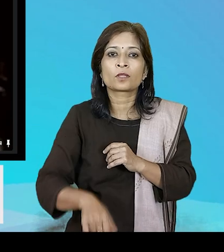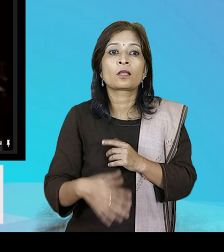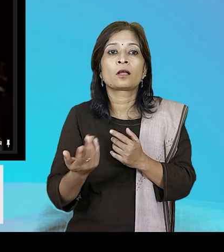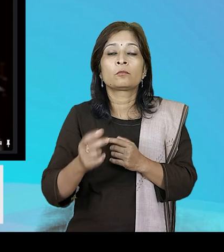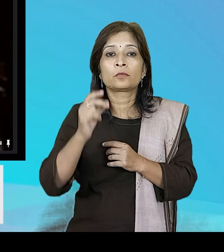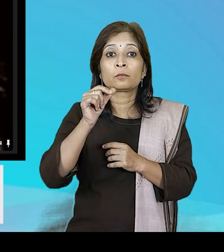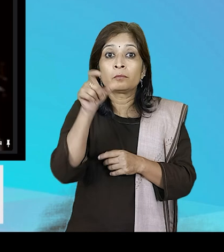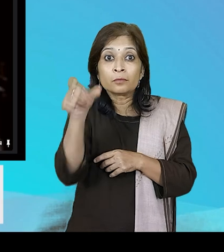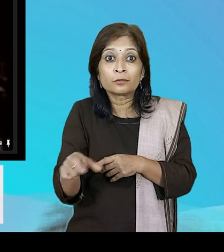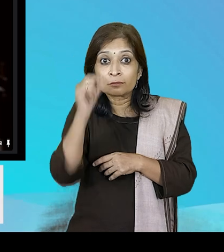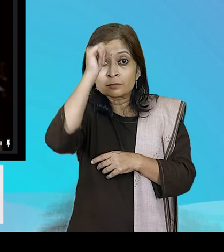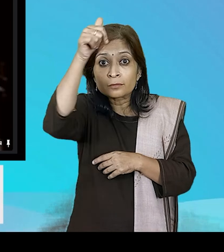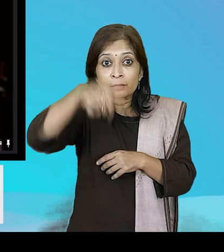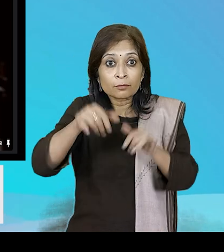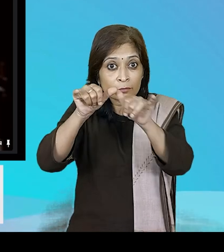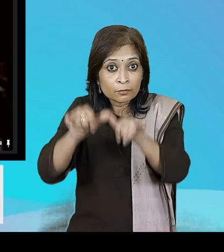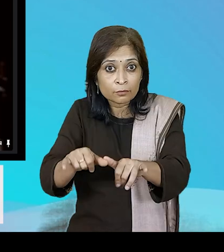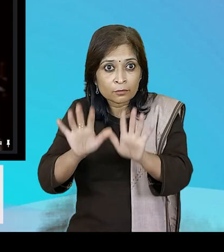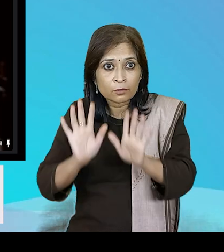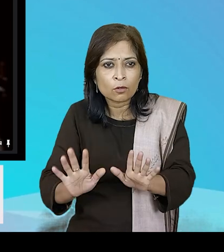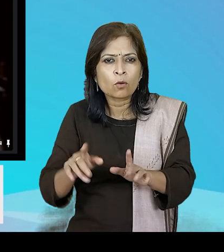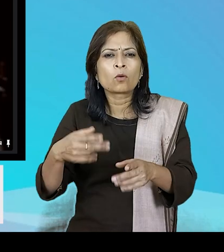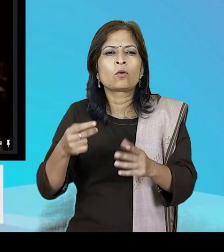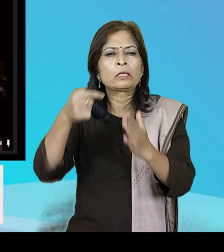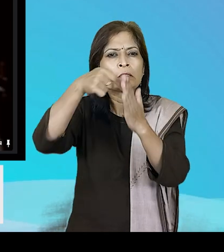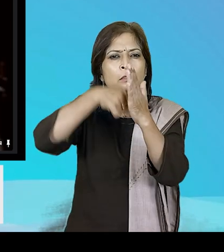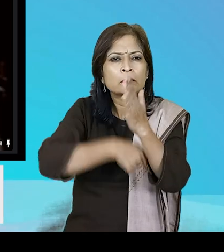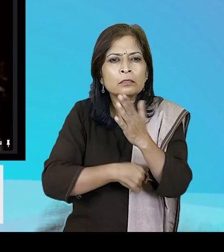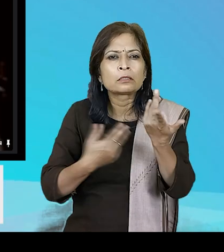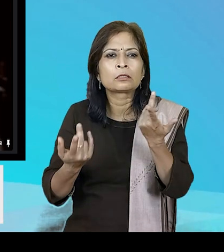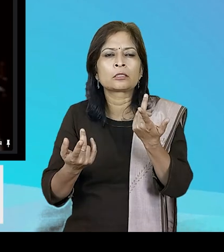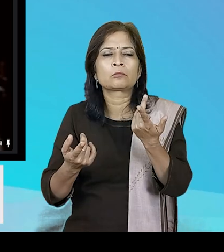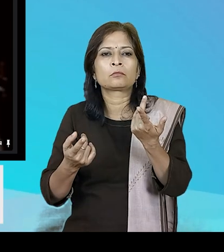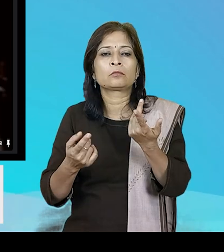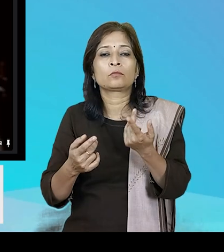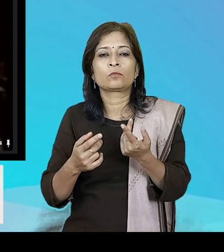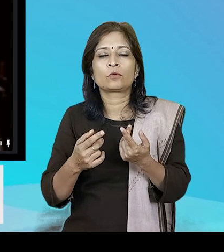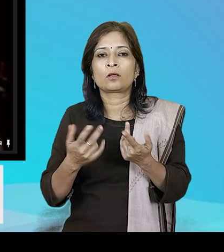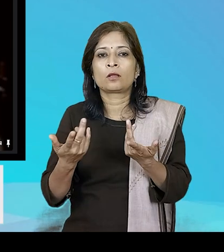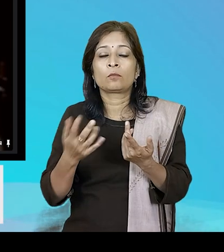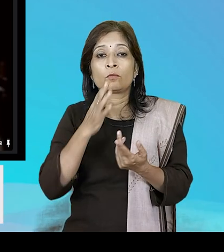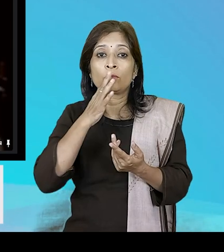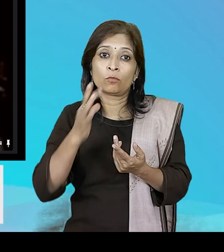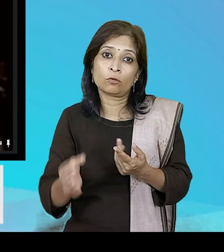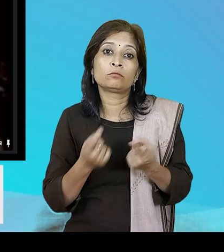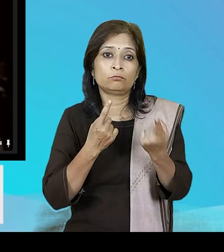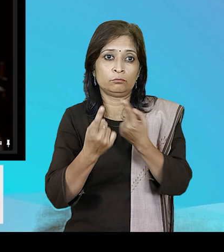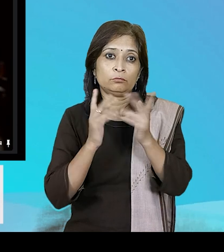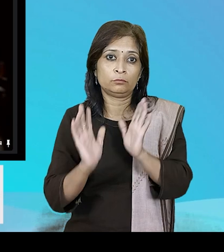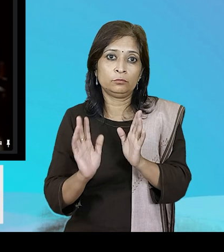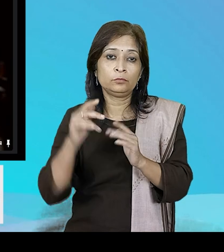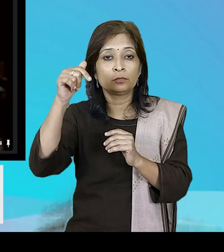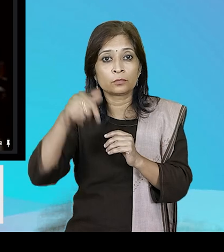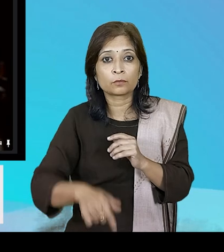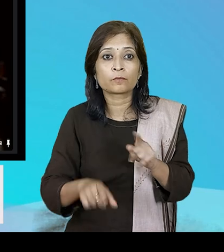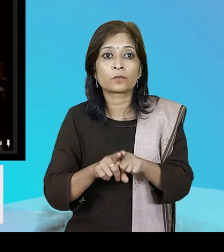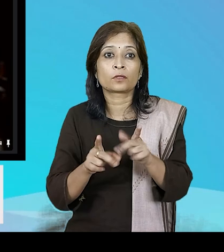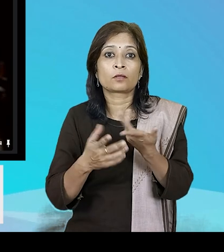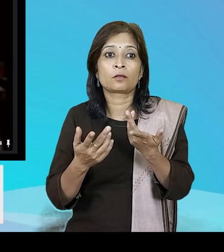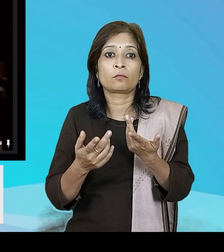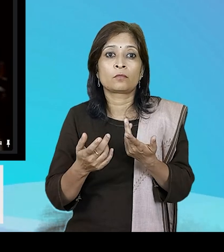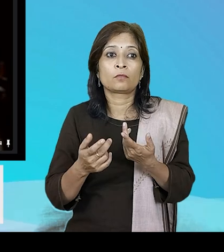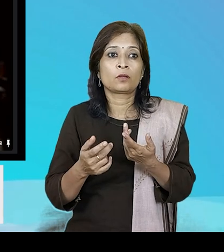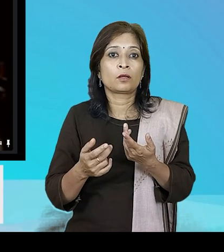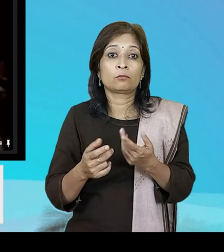us ascertain the nationality of the person and also the antecedents of the person. It is extremely important for